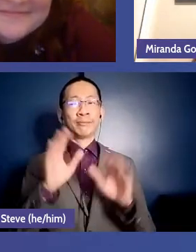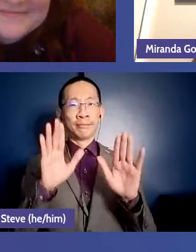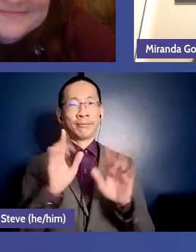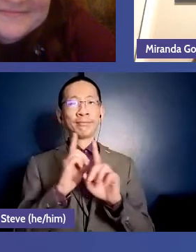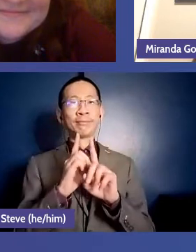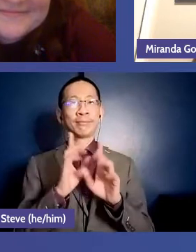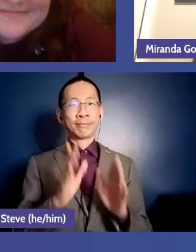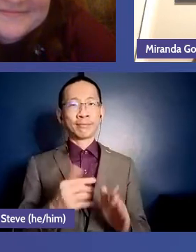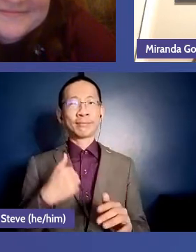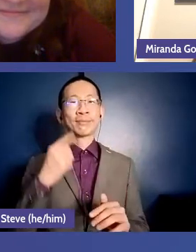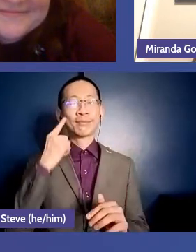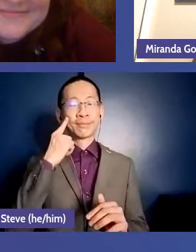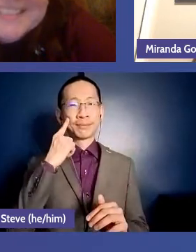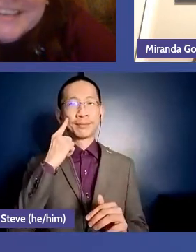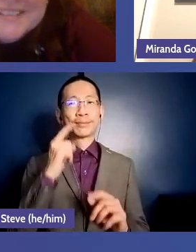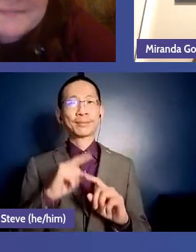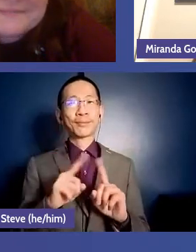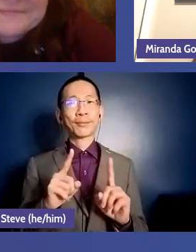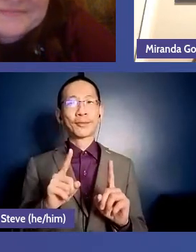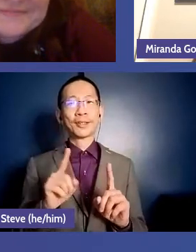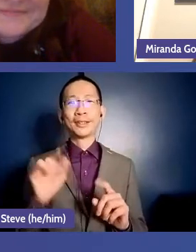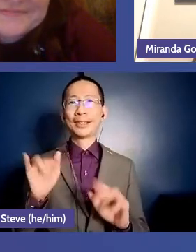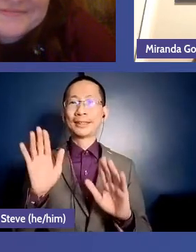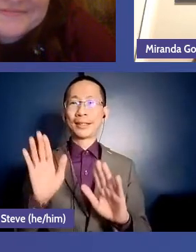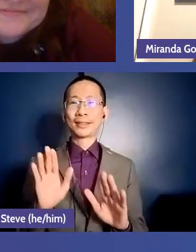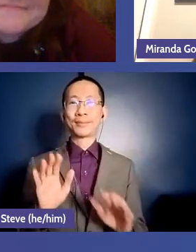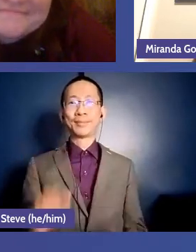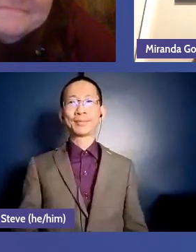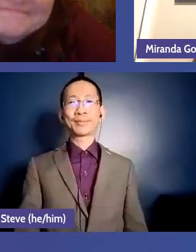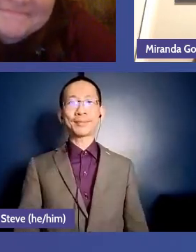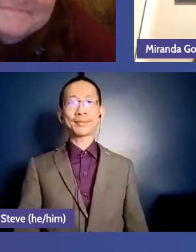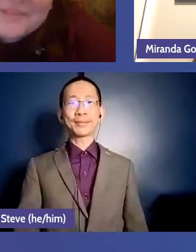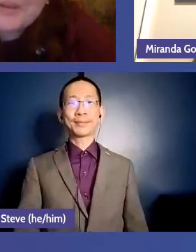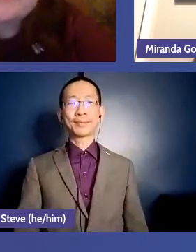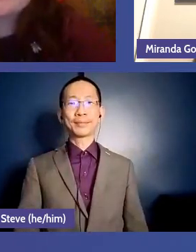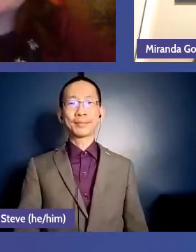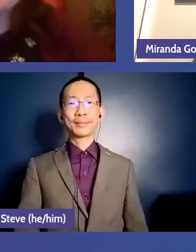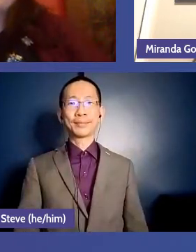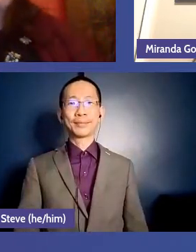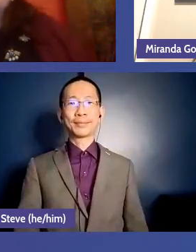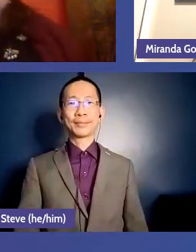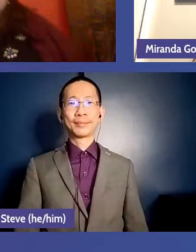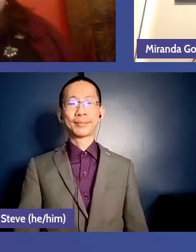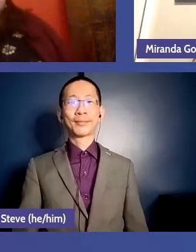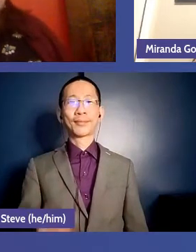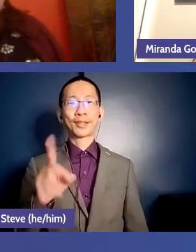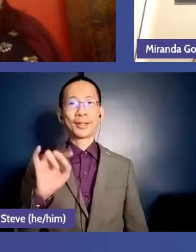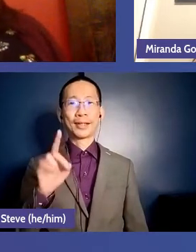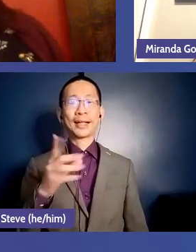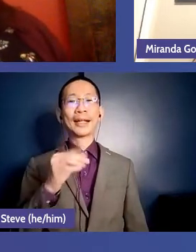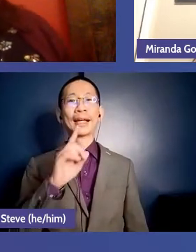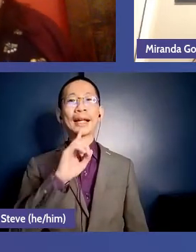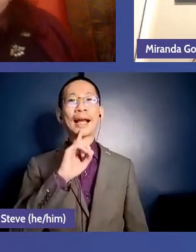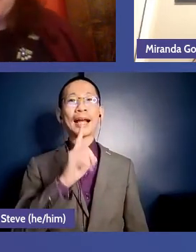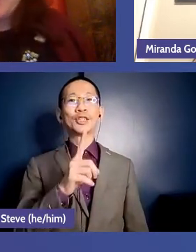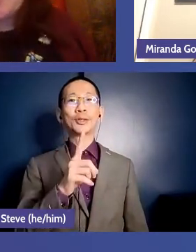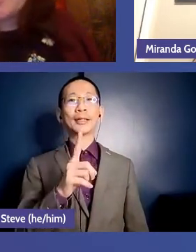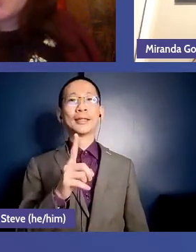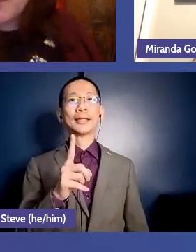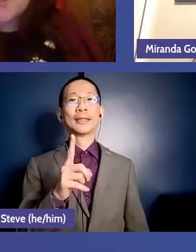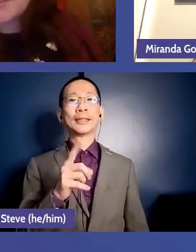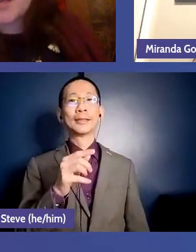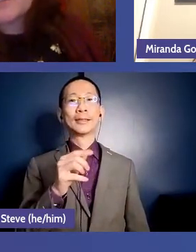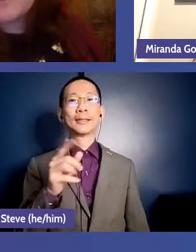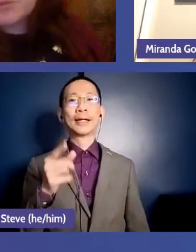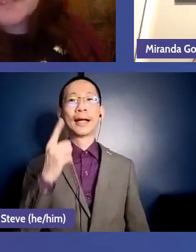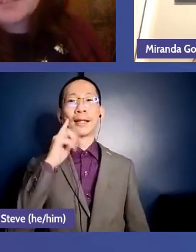mentor, but that's awesome. Yeah. No, you did it. And actually, bonus for Miranda,